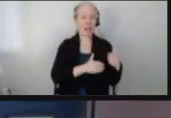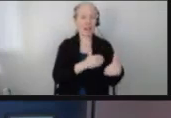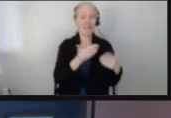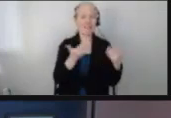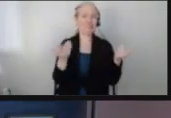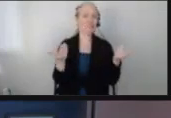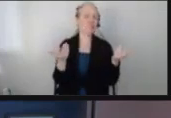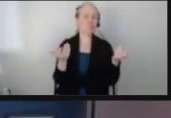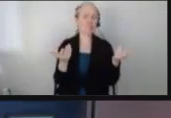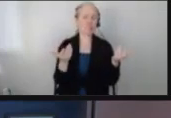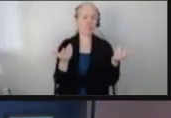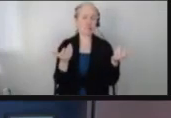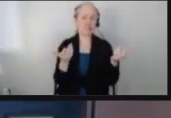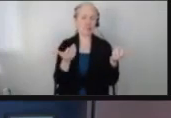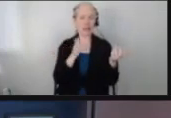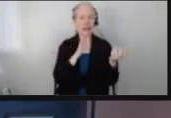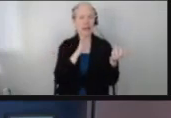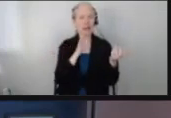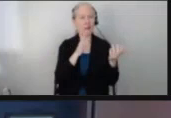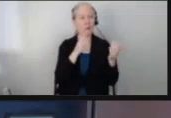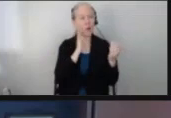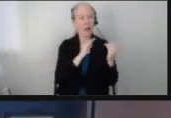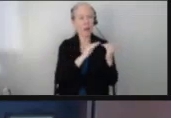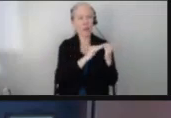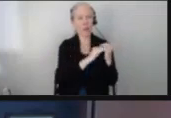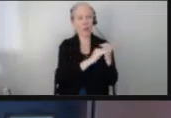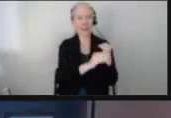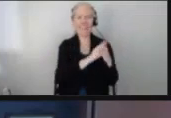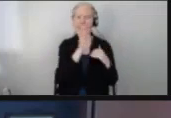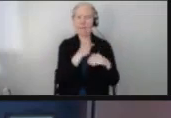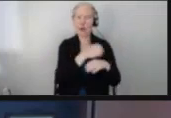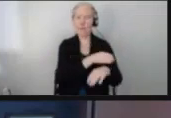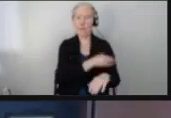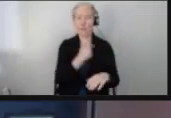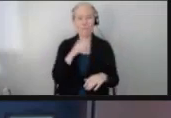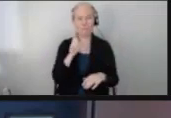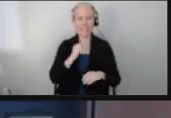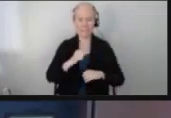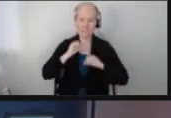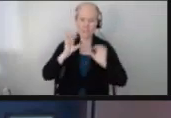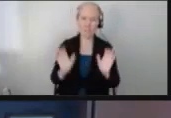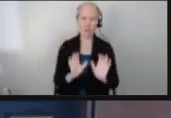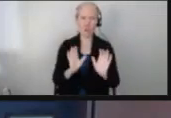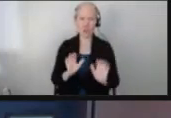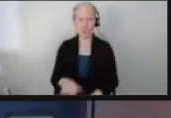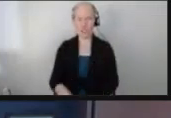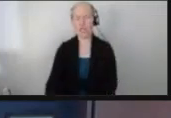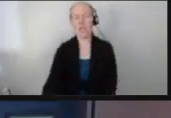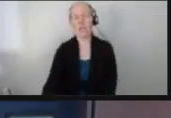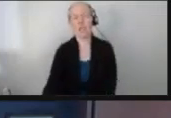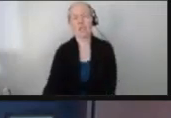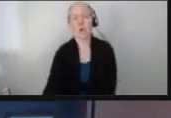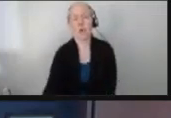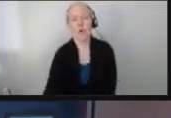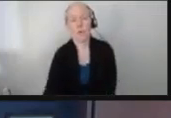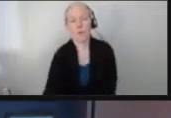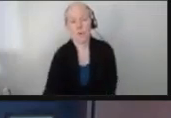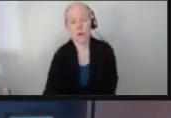forward. So I see the need for